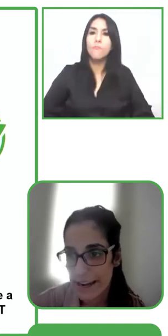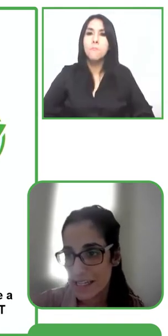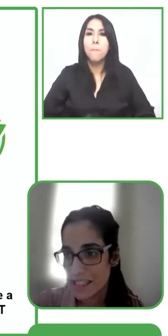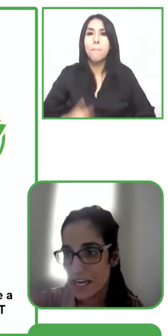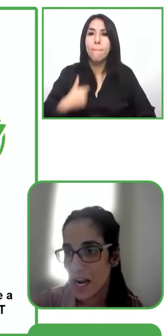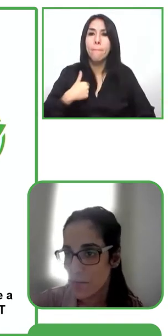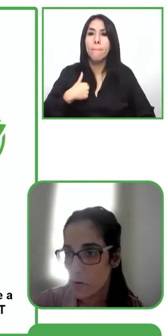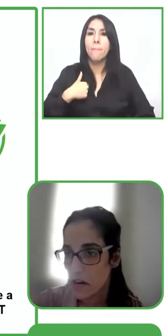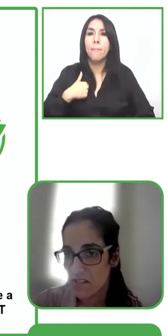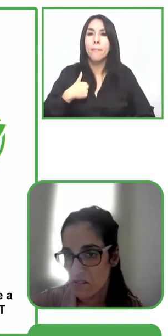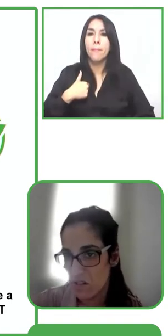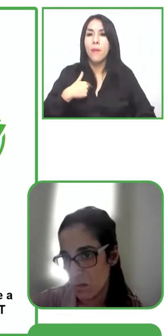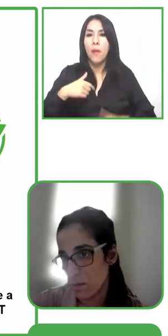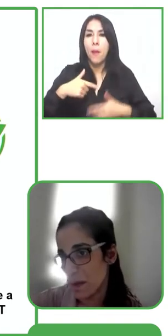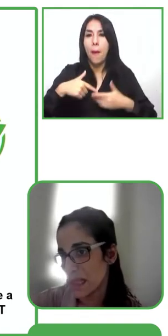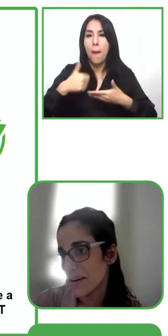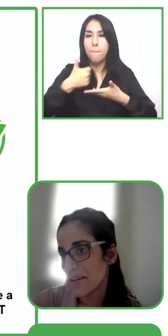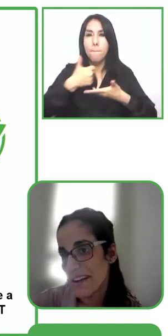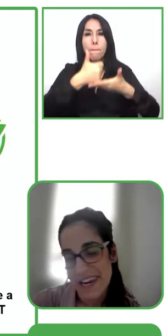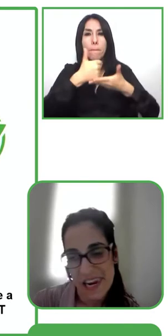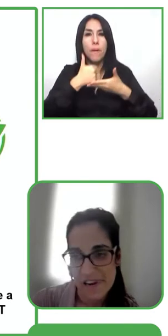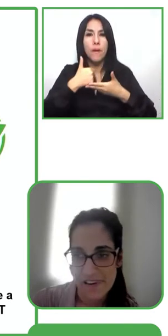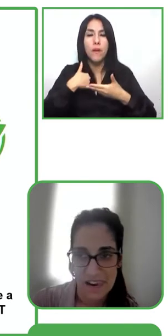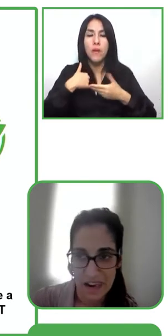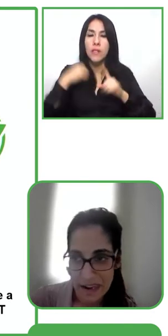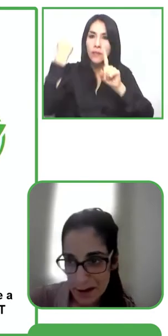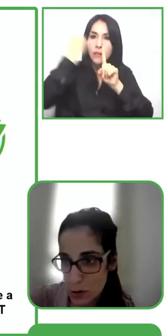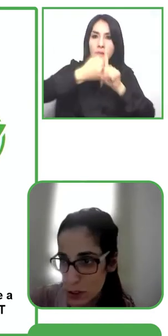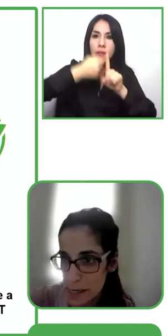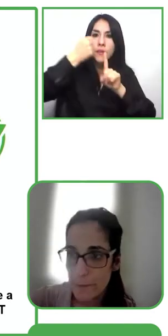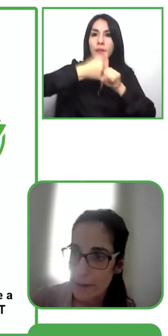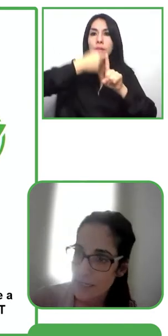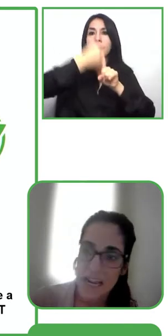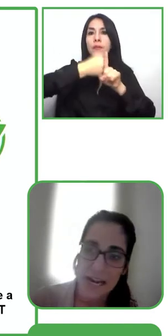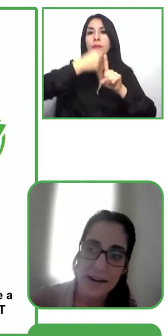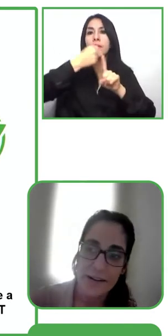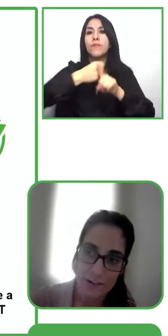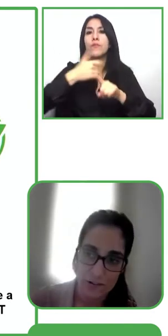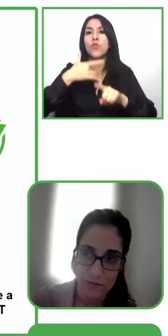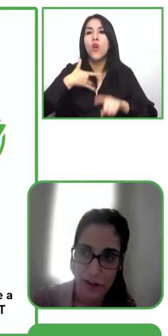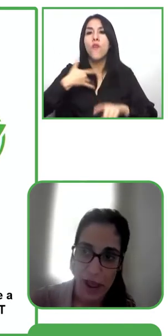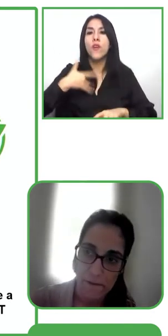erase this judgment in society. I had to fight